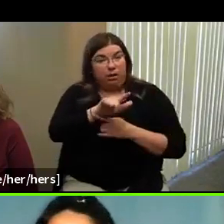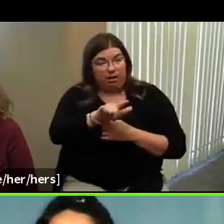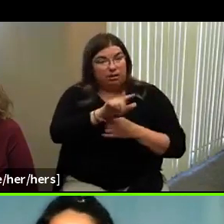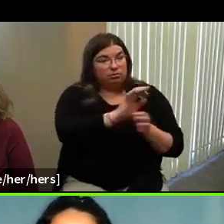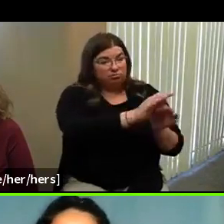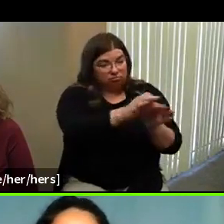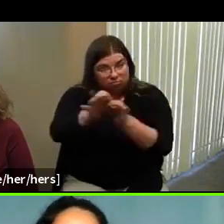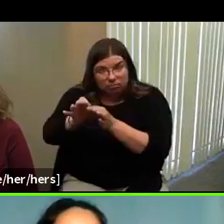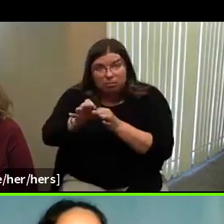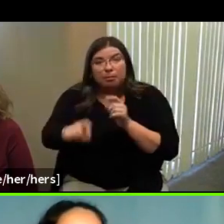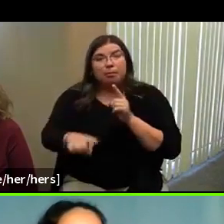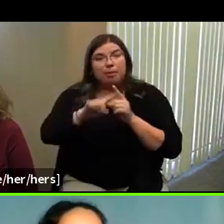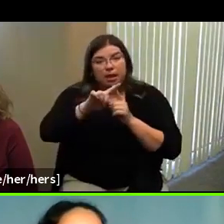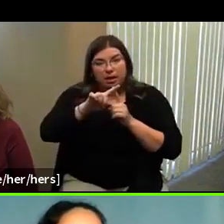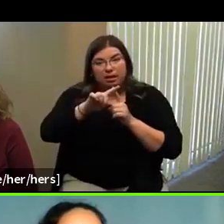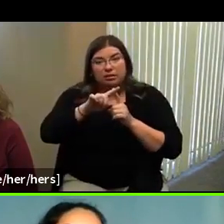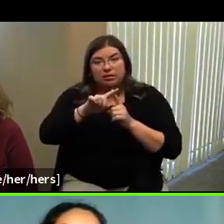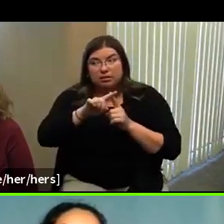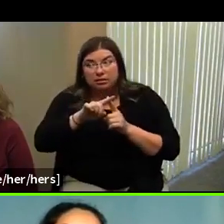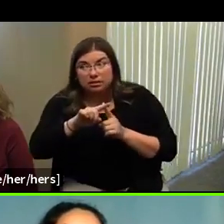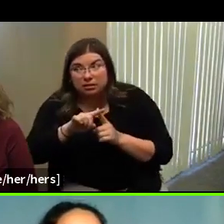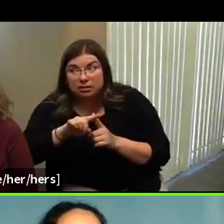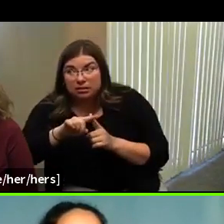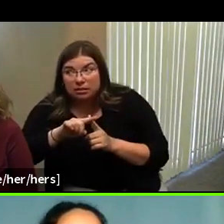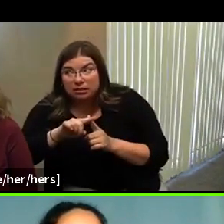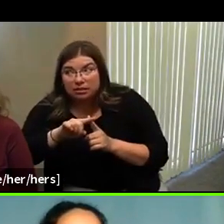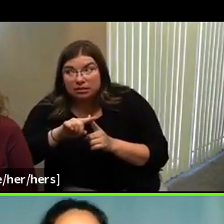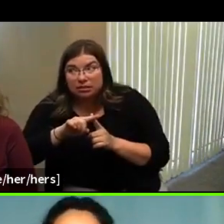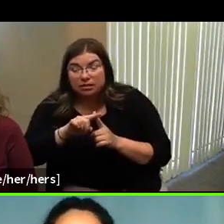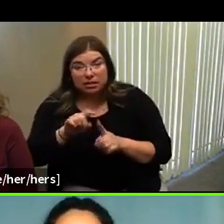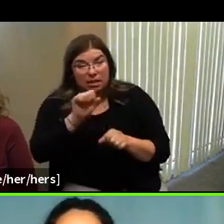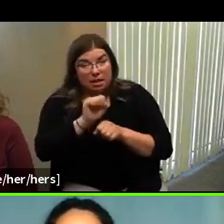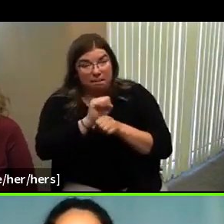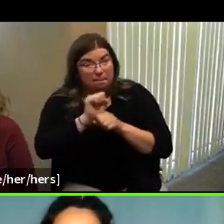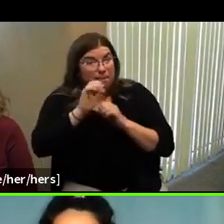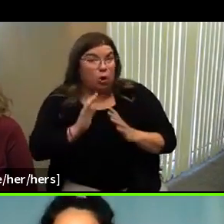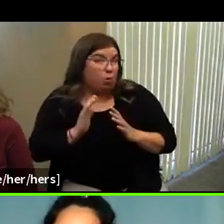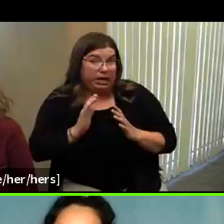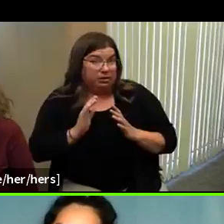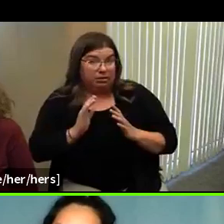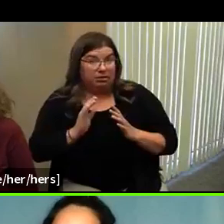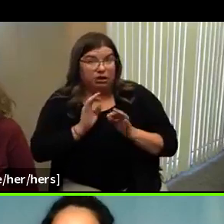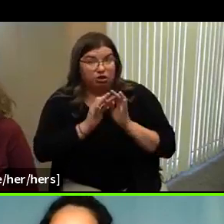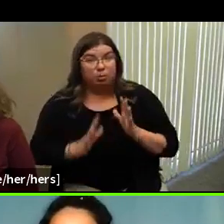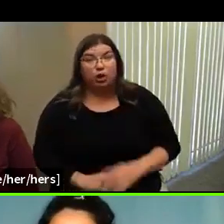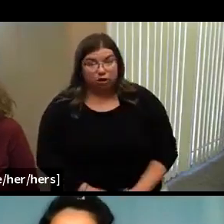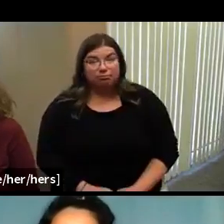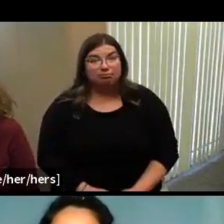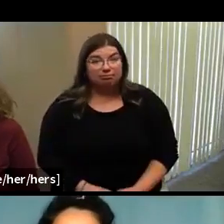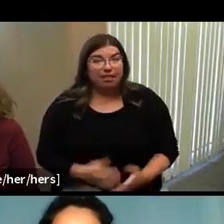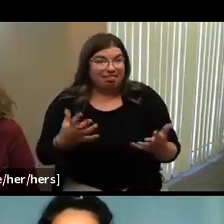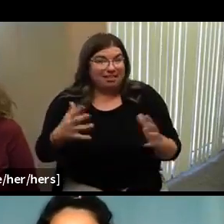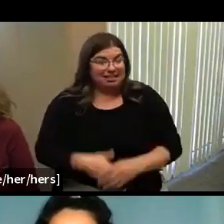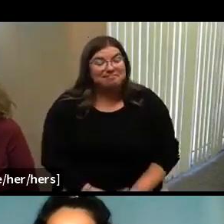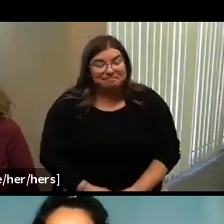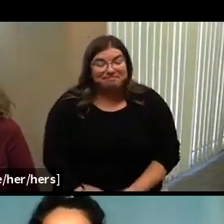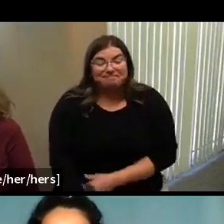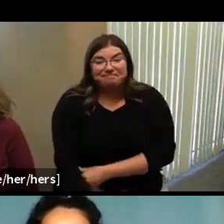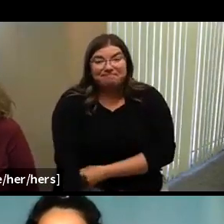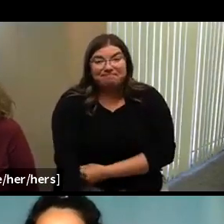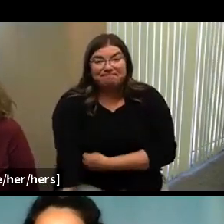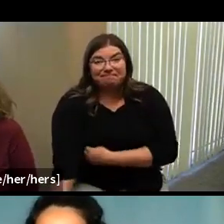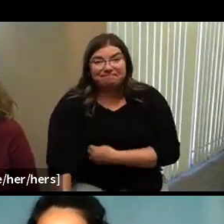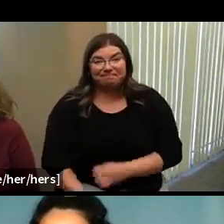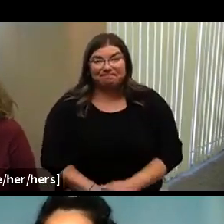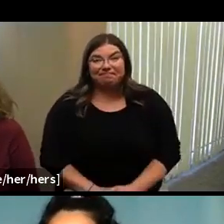employed interpreter. I think that's it. Yeah. Perfect, thank you. So we